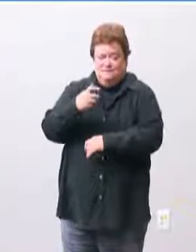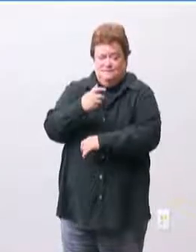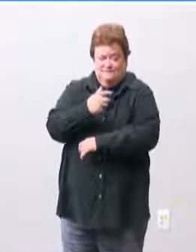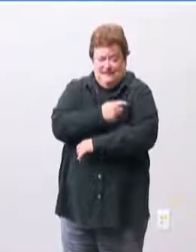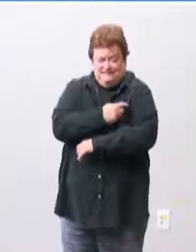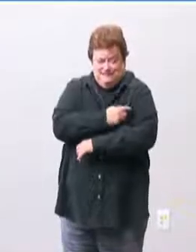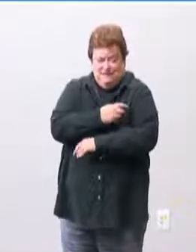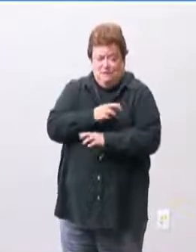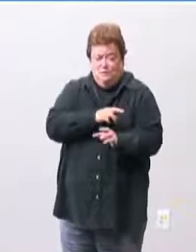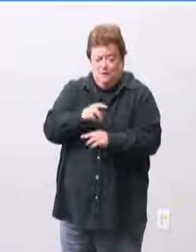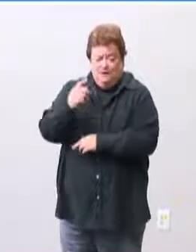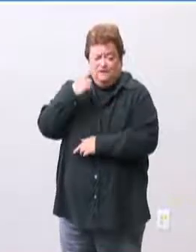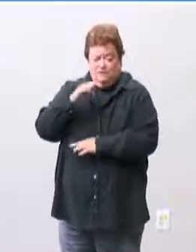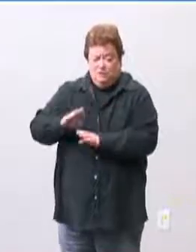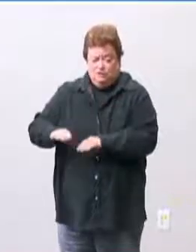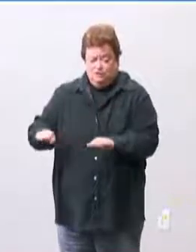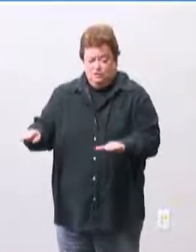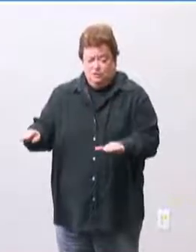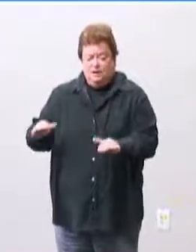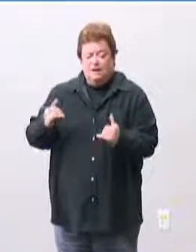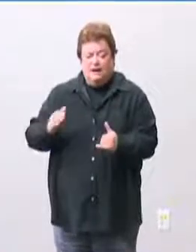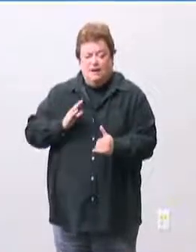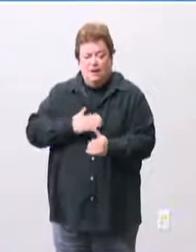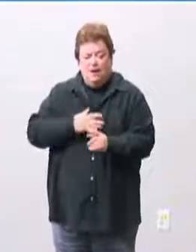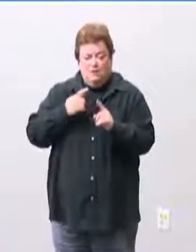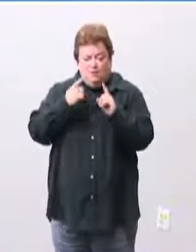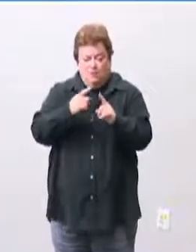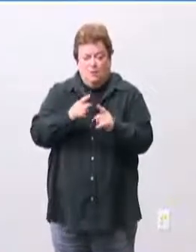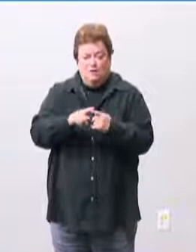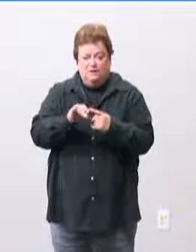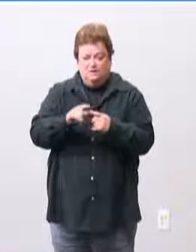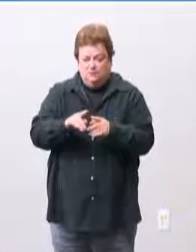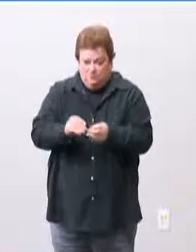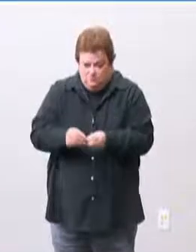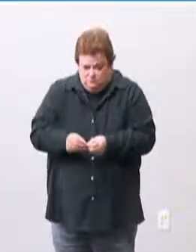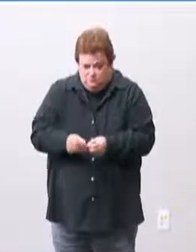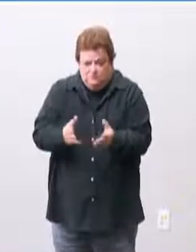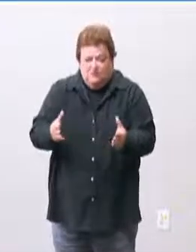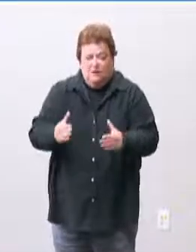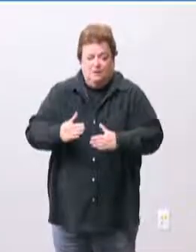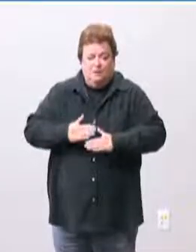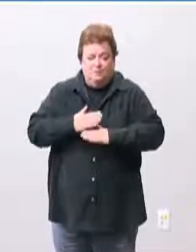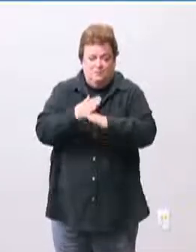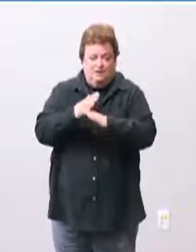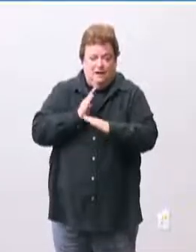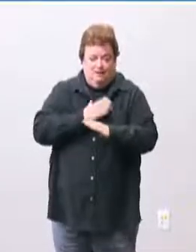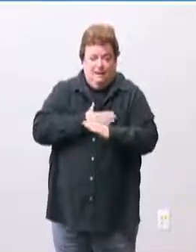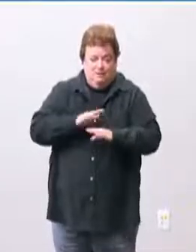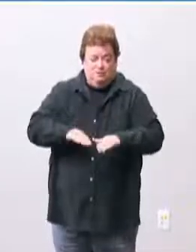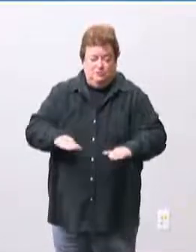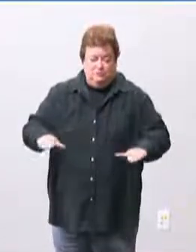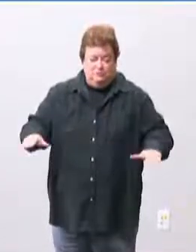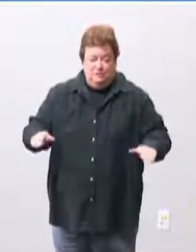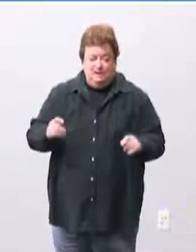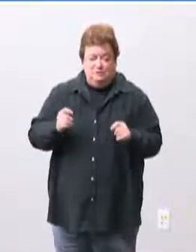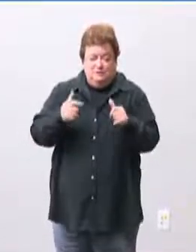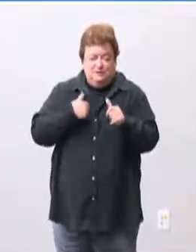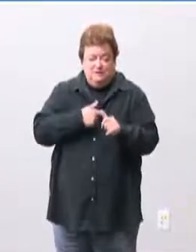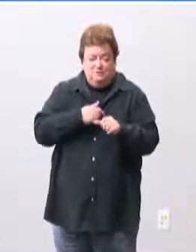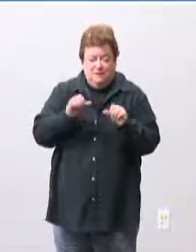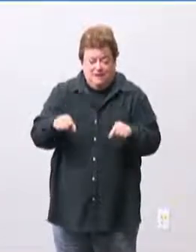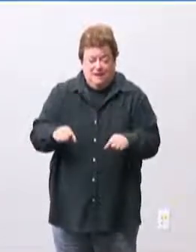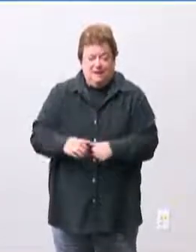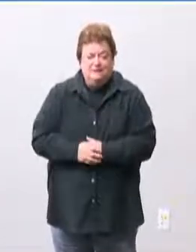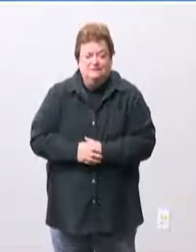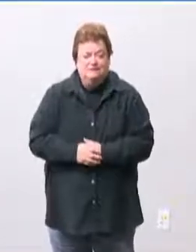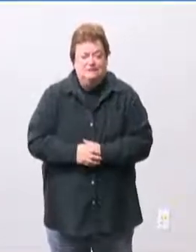available for this age group, our goal is to help get them protected as quickly as possible. The health department